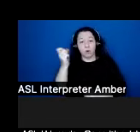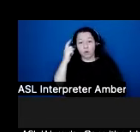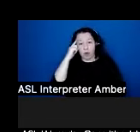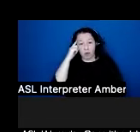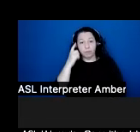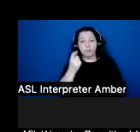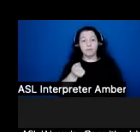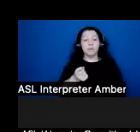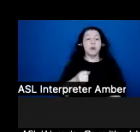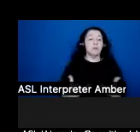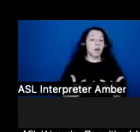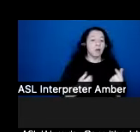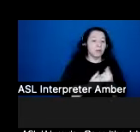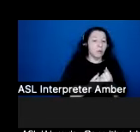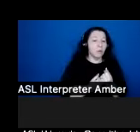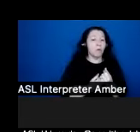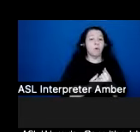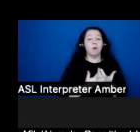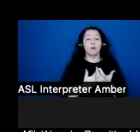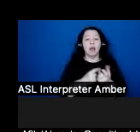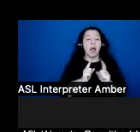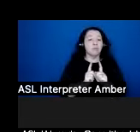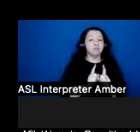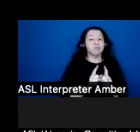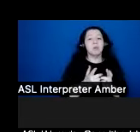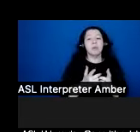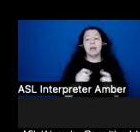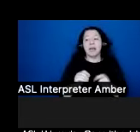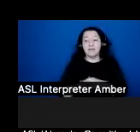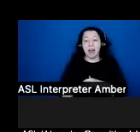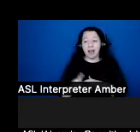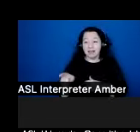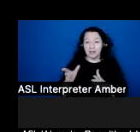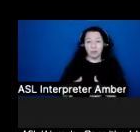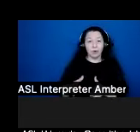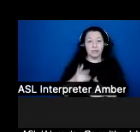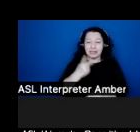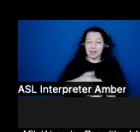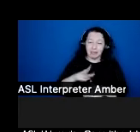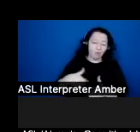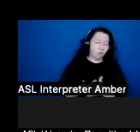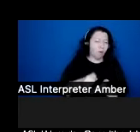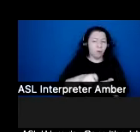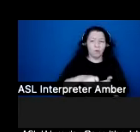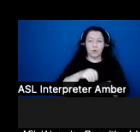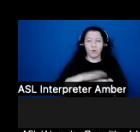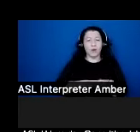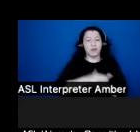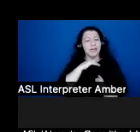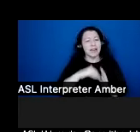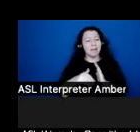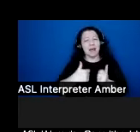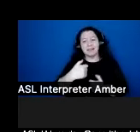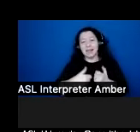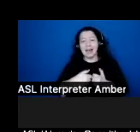Advising the victim to keep all written records, right? So that includes things like emails, text messages, perhaps social